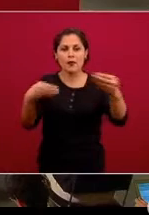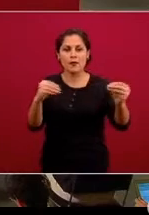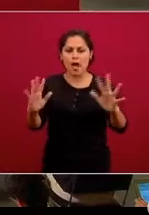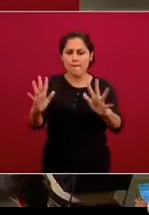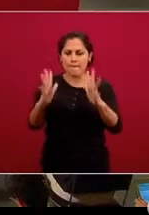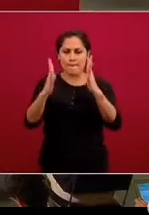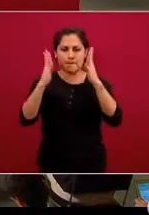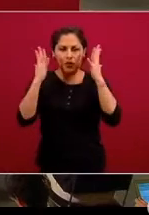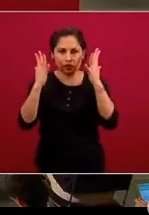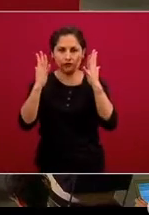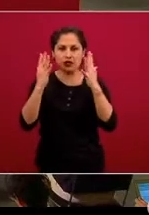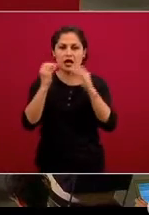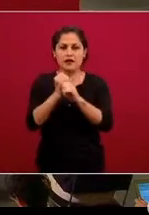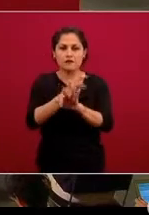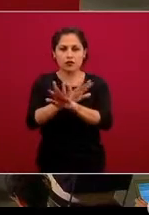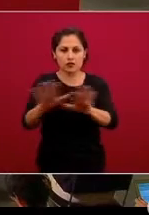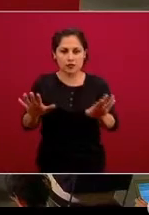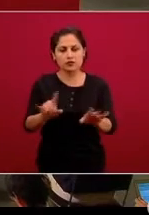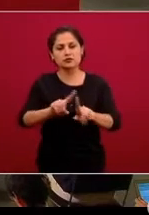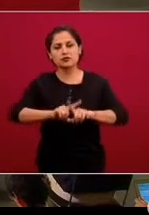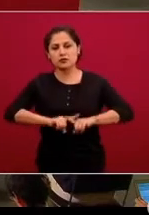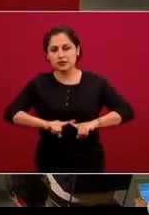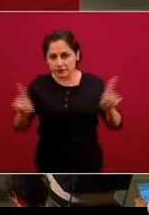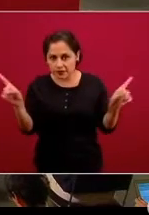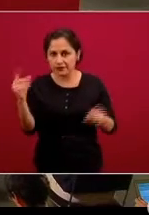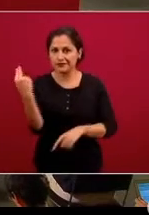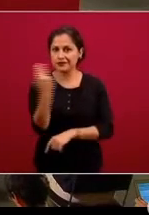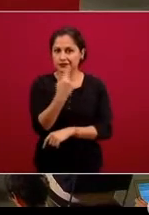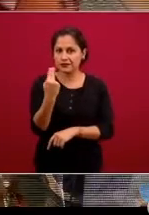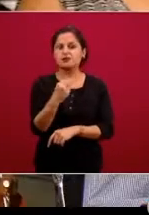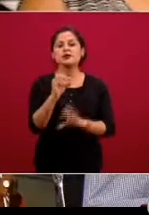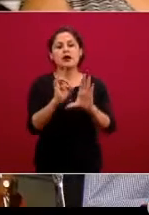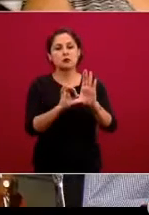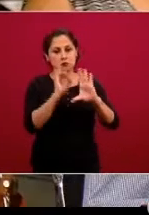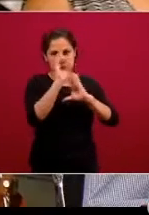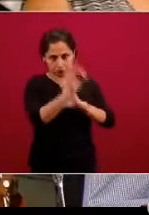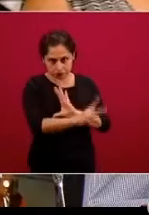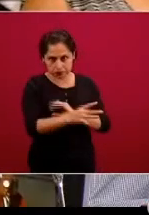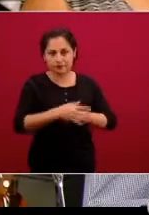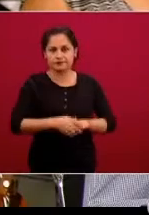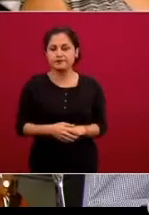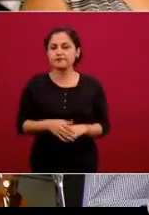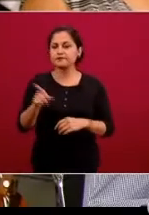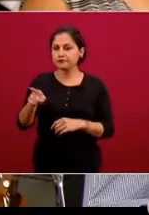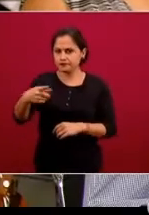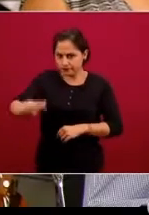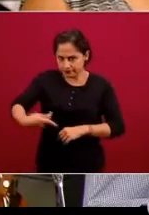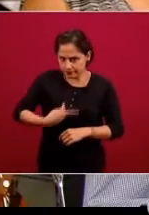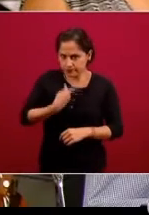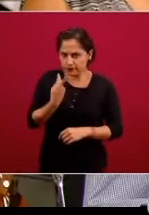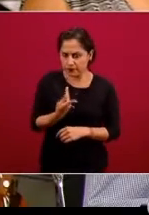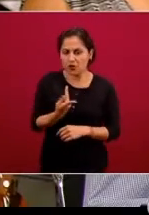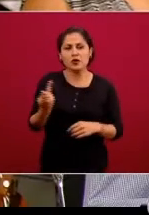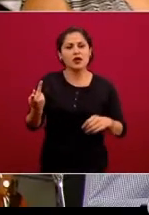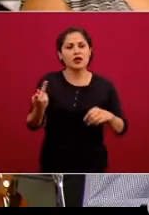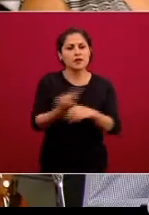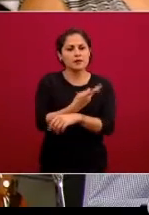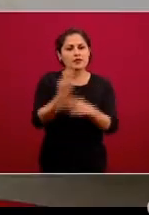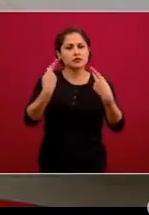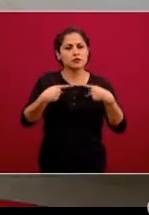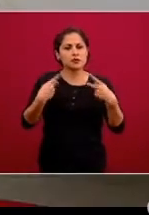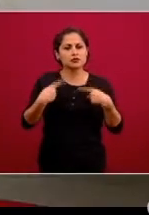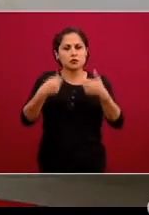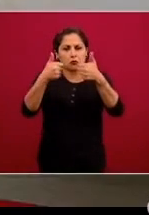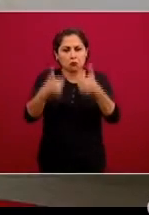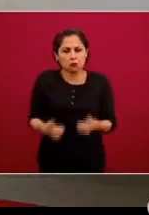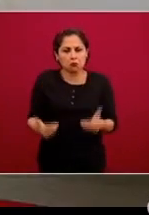we launched this app specifically because we wanted to do it as we move to phase 3. And talking about